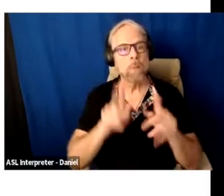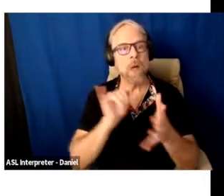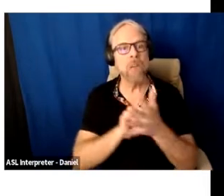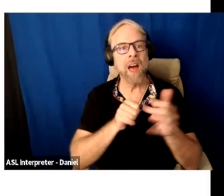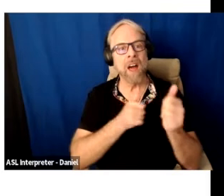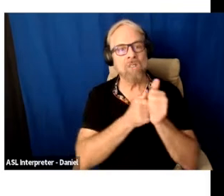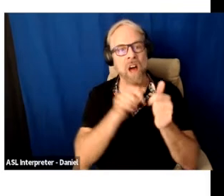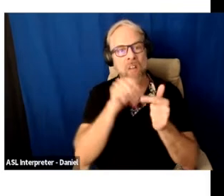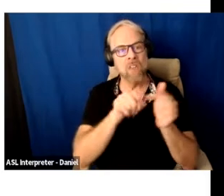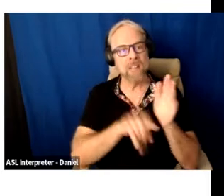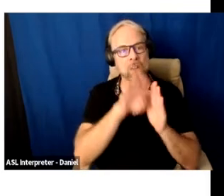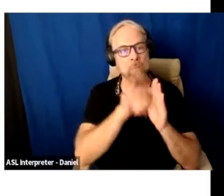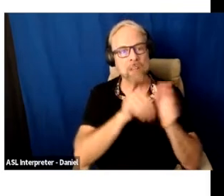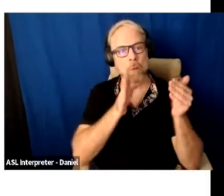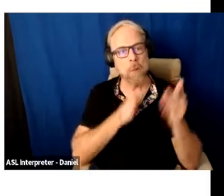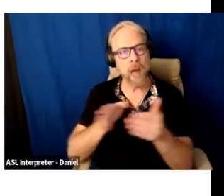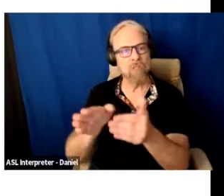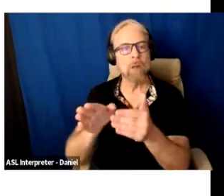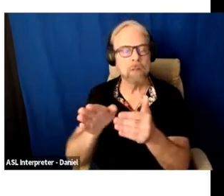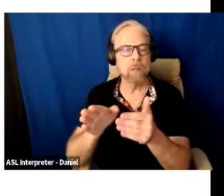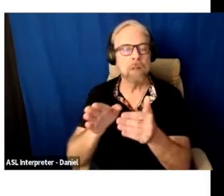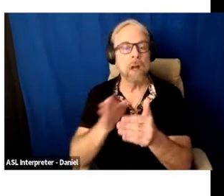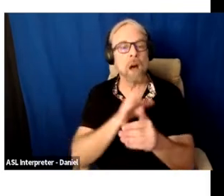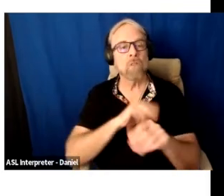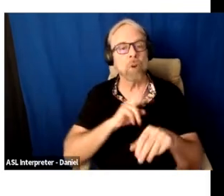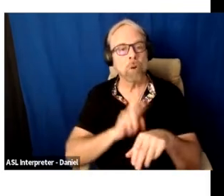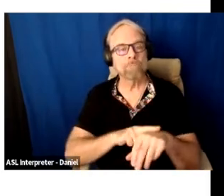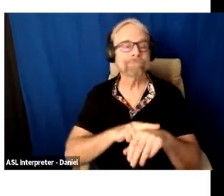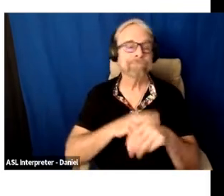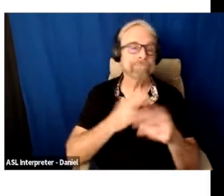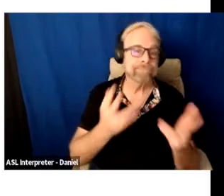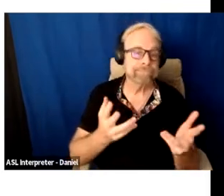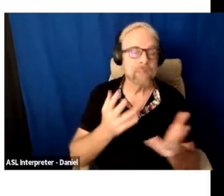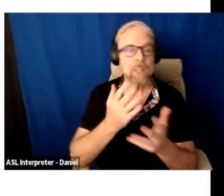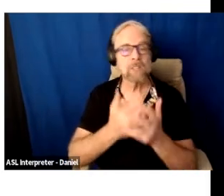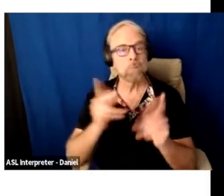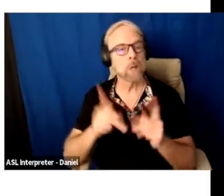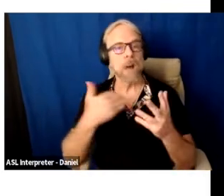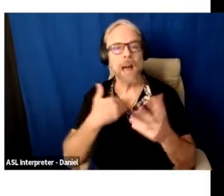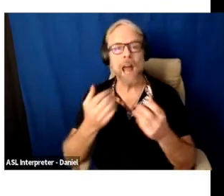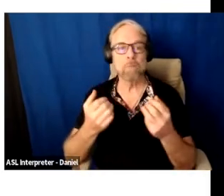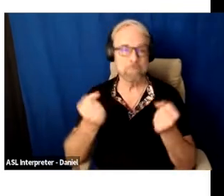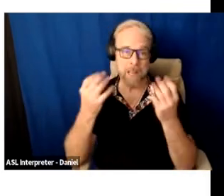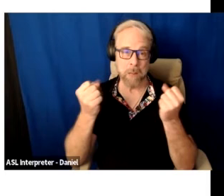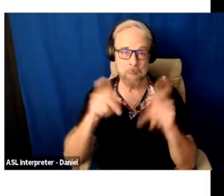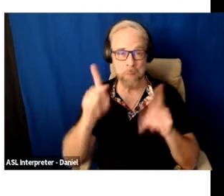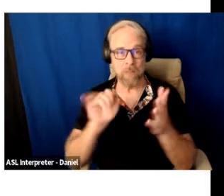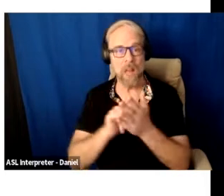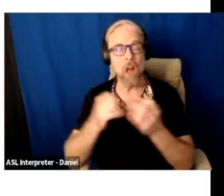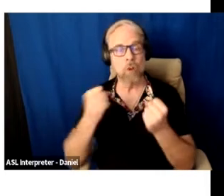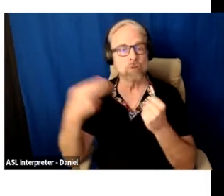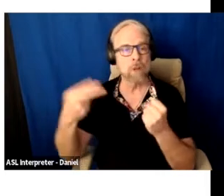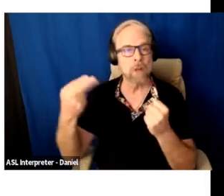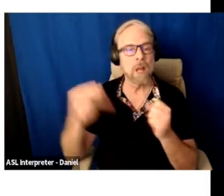this developmental trajectory. And of course, there are folks who have lots and lots and lots of folks who have strong histories of